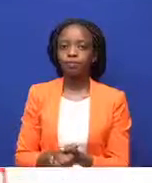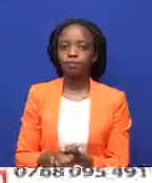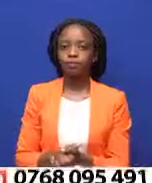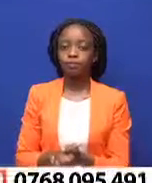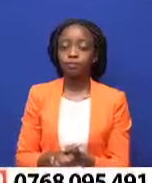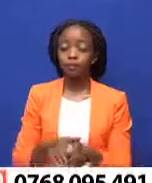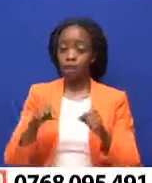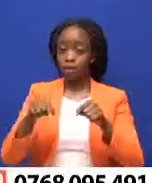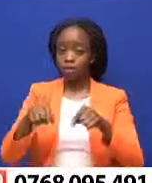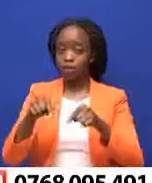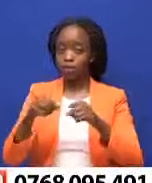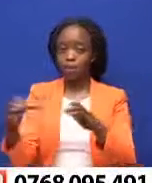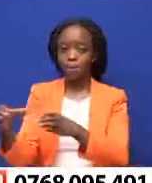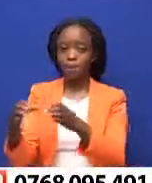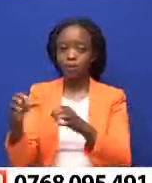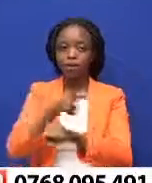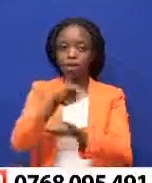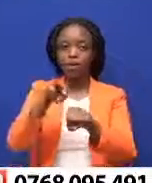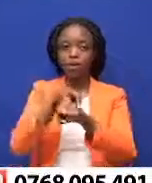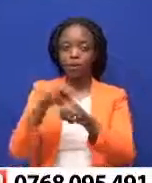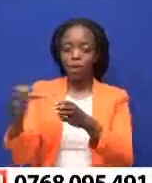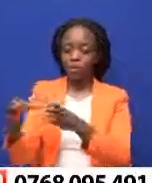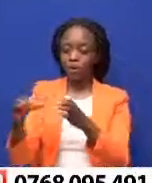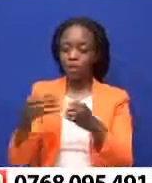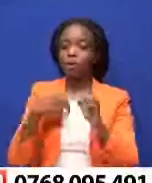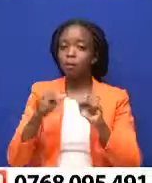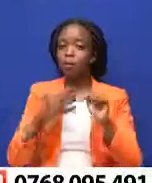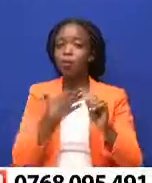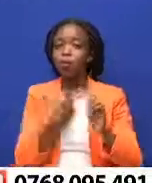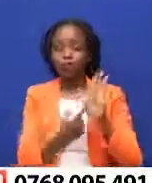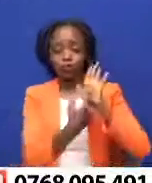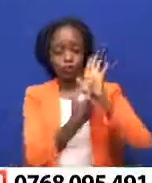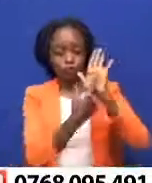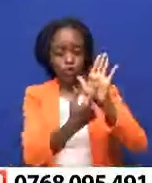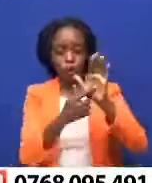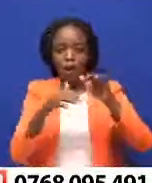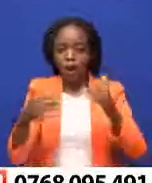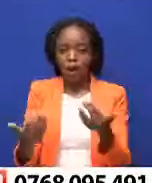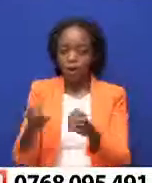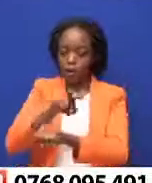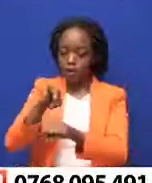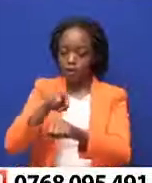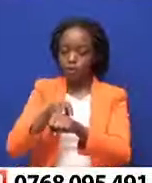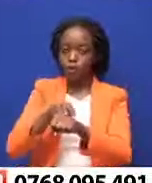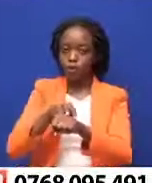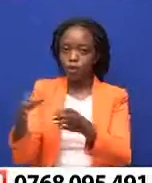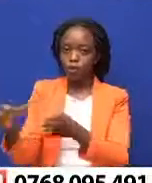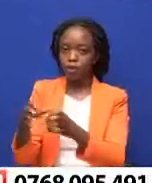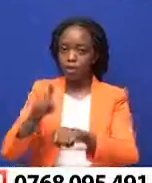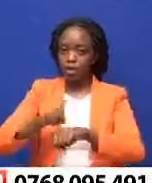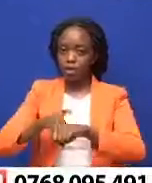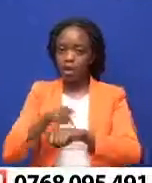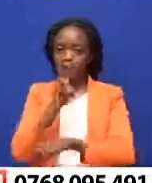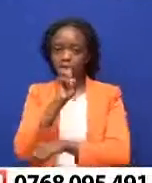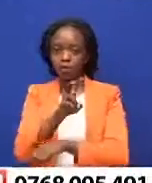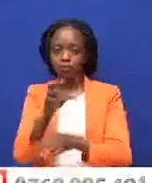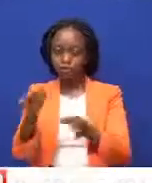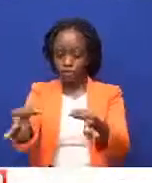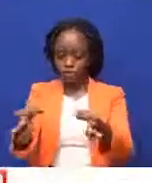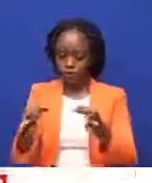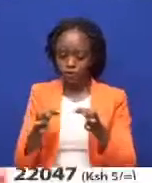This party is a national party, and I was going to demonstrate how it is a national party. Go ahead. When you look at the treasurer of the